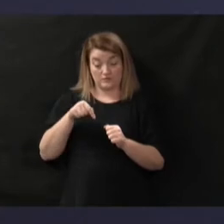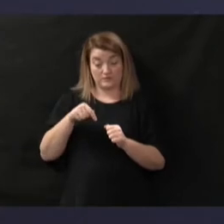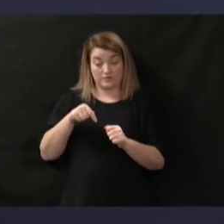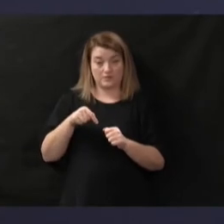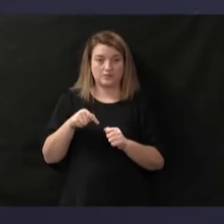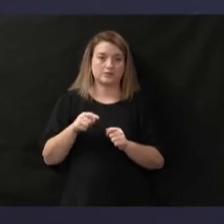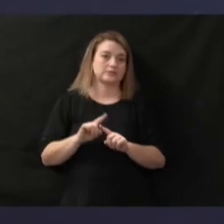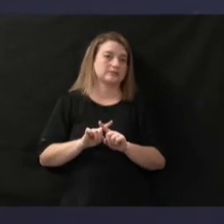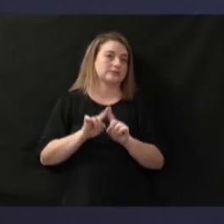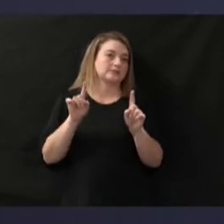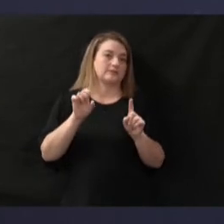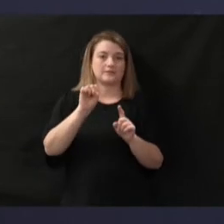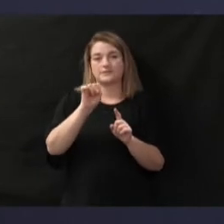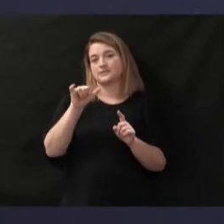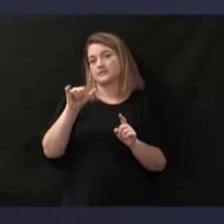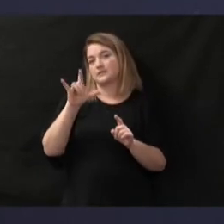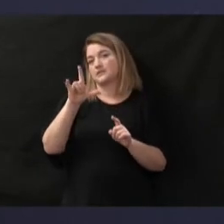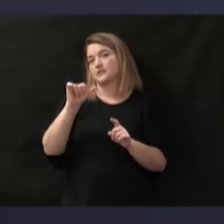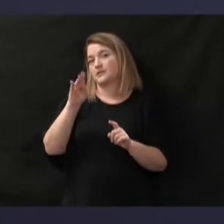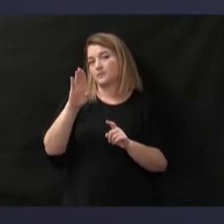syllable, an R-controlled syllable.